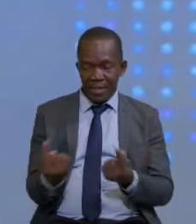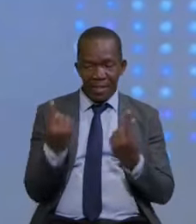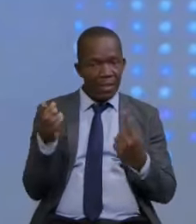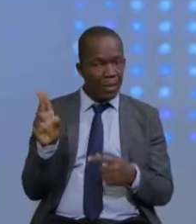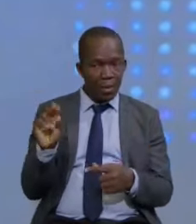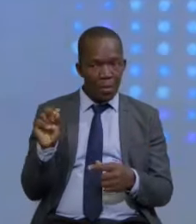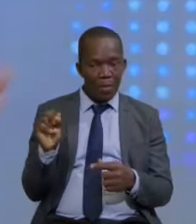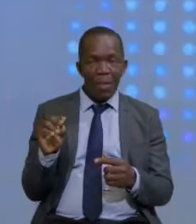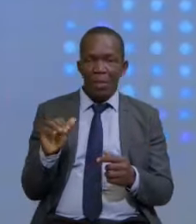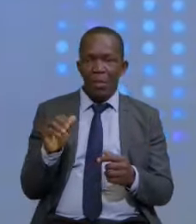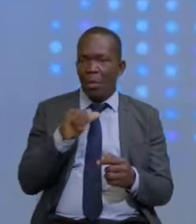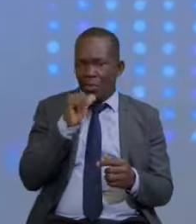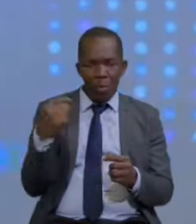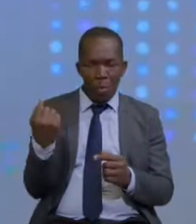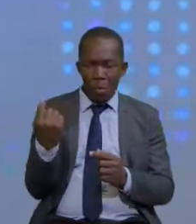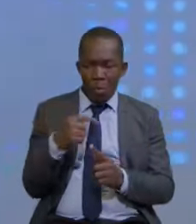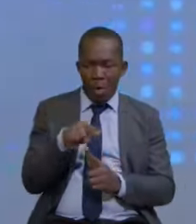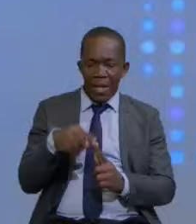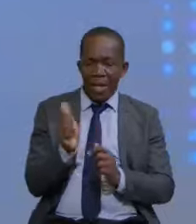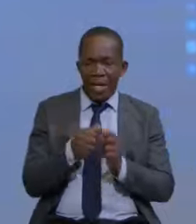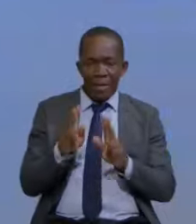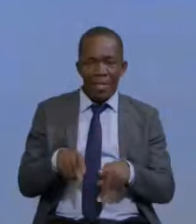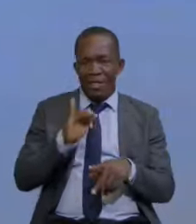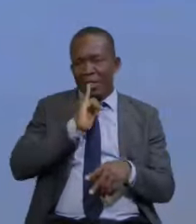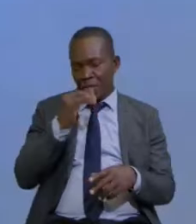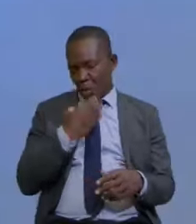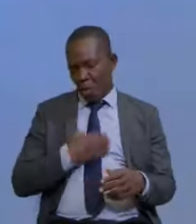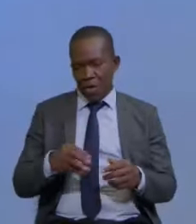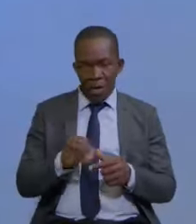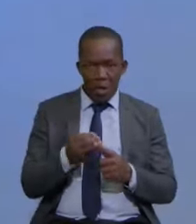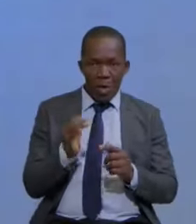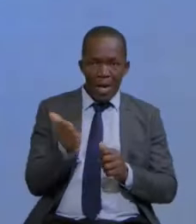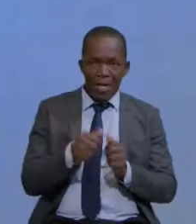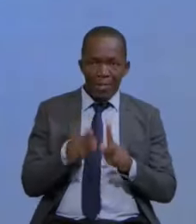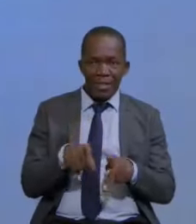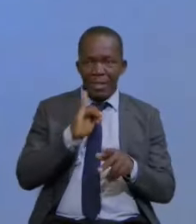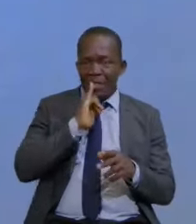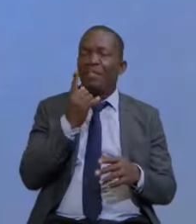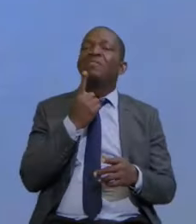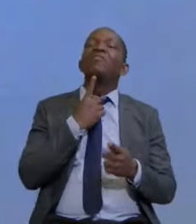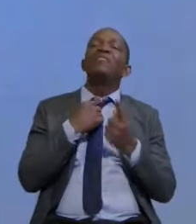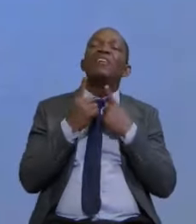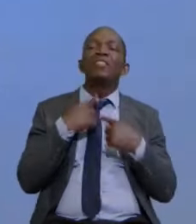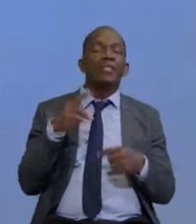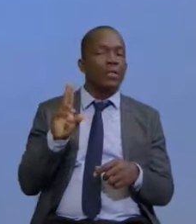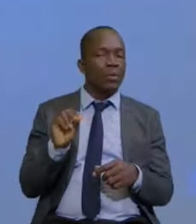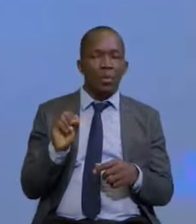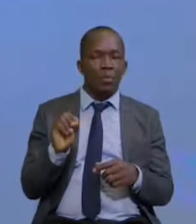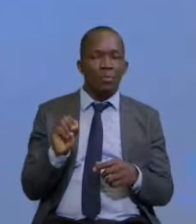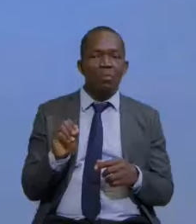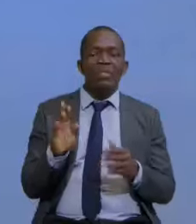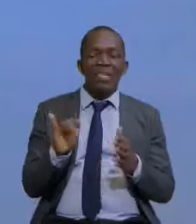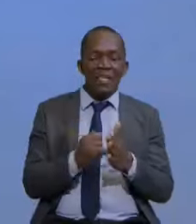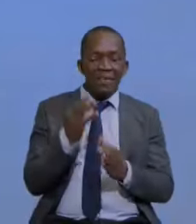thirsty, when anyone drinks water. No, if it happens accidentally, it's not